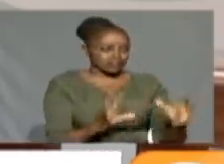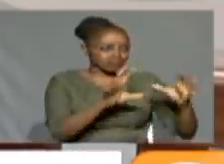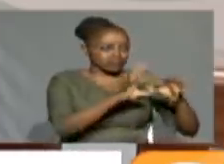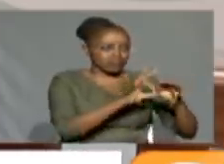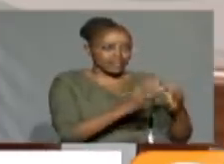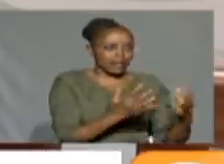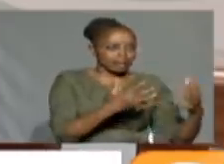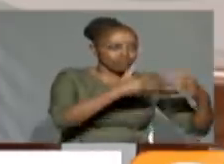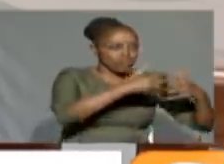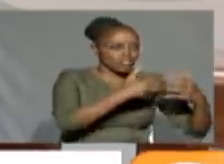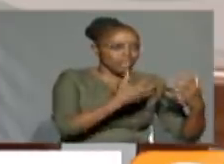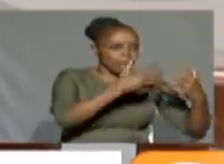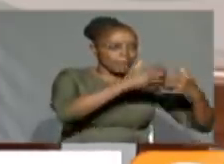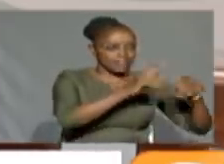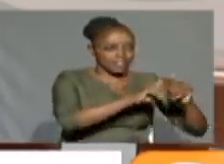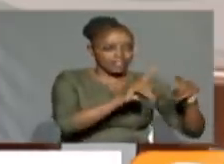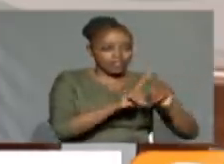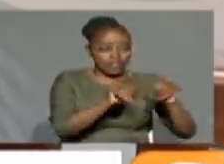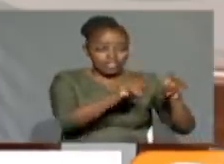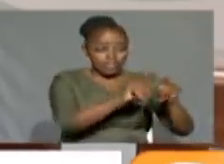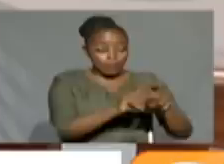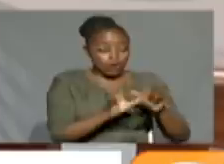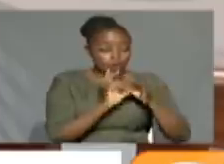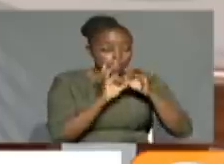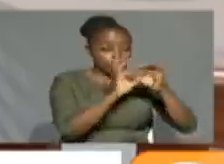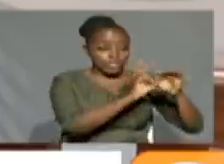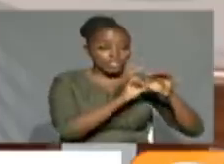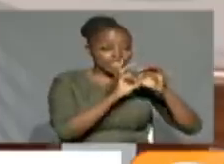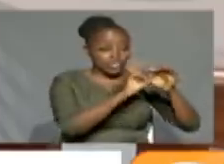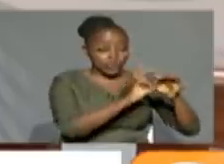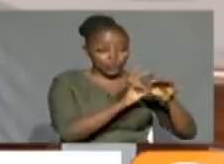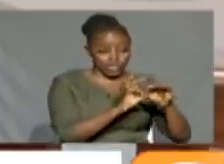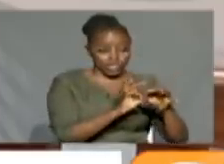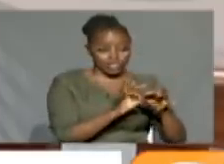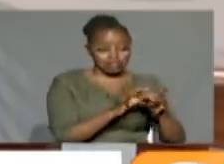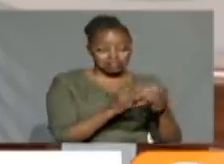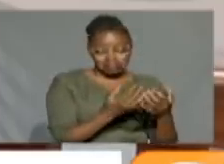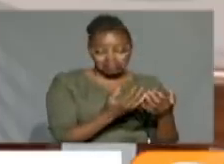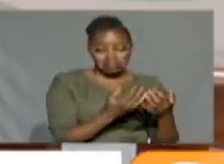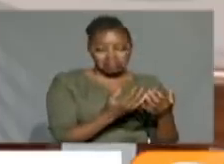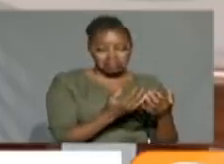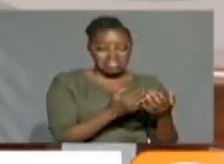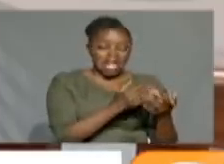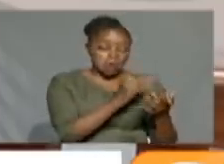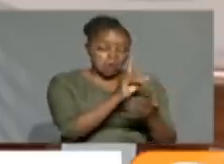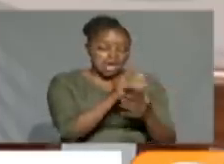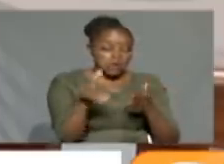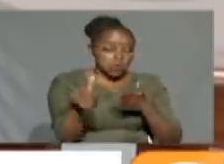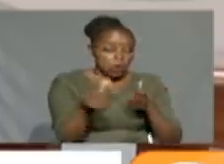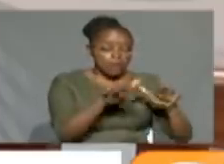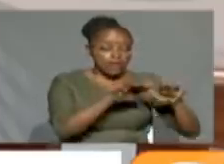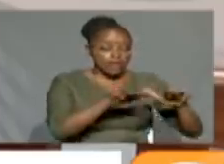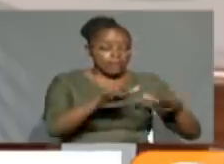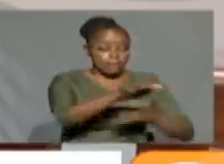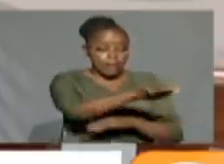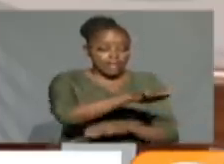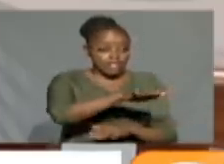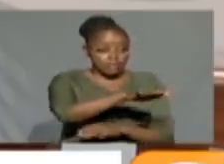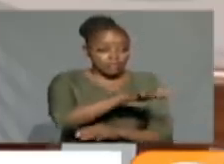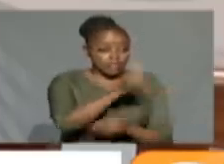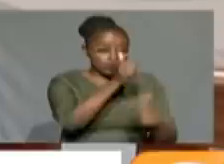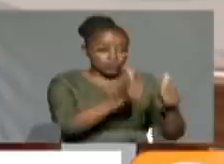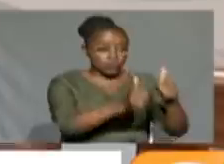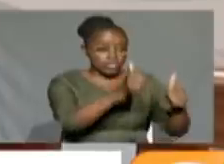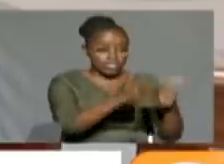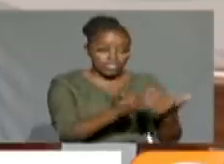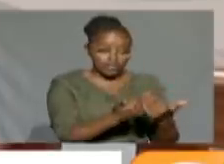And of course, consolidation has somehow becomes an opportunity in a marketplace that